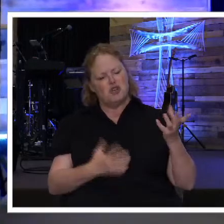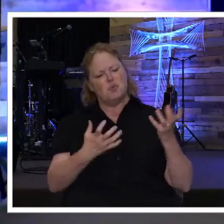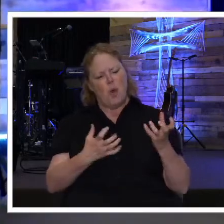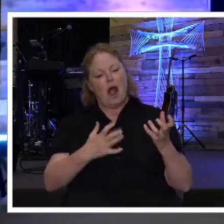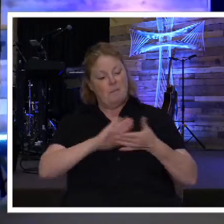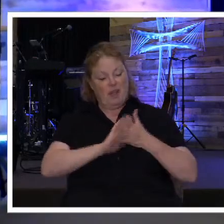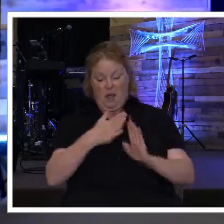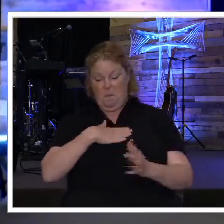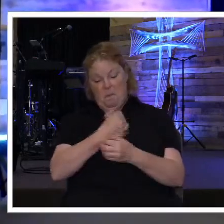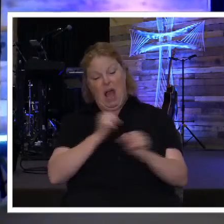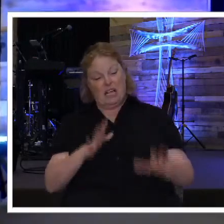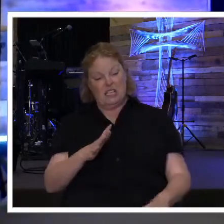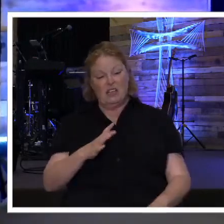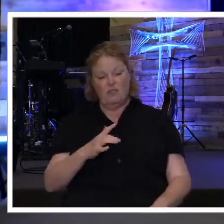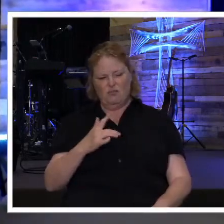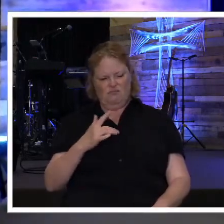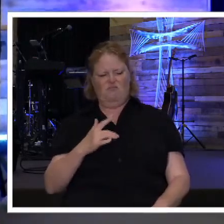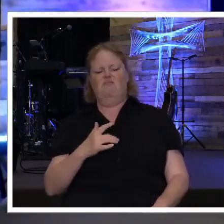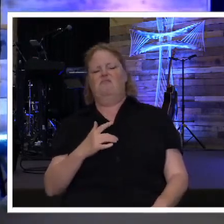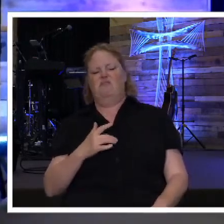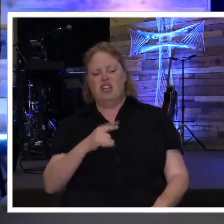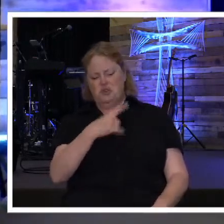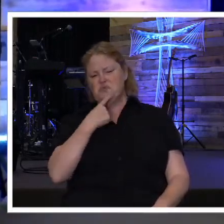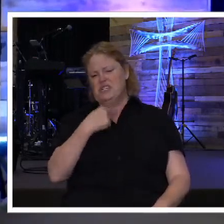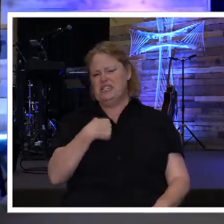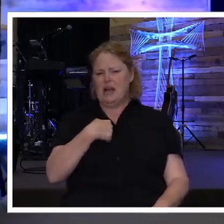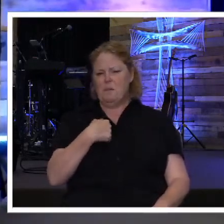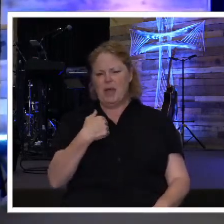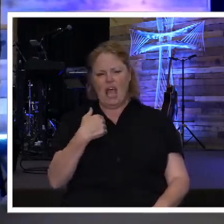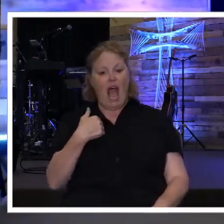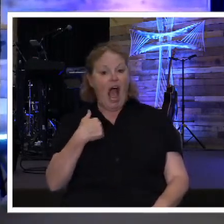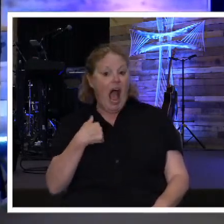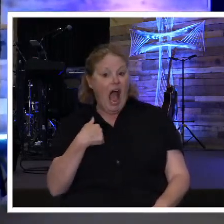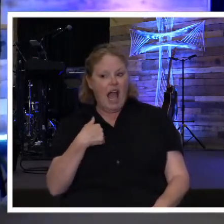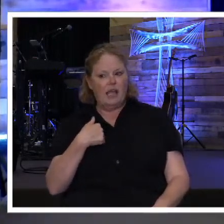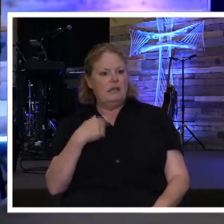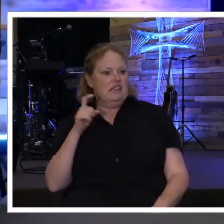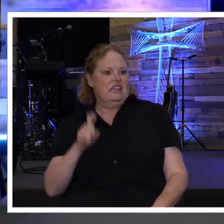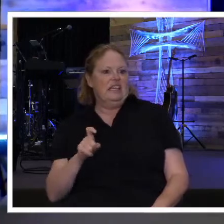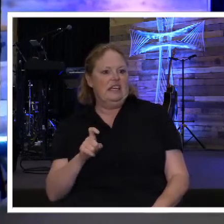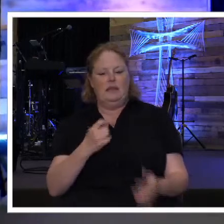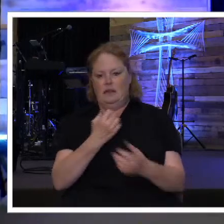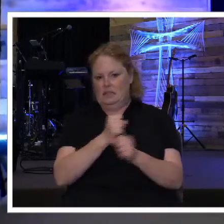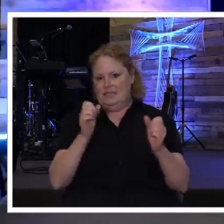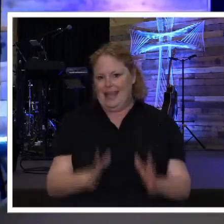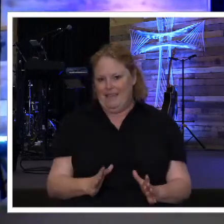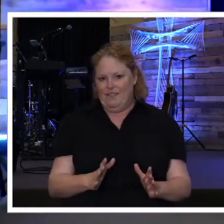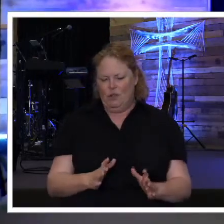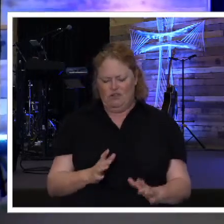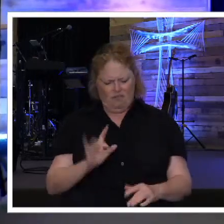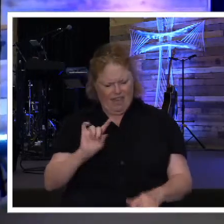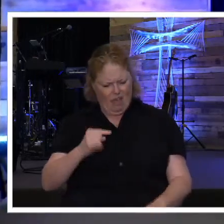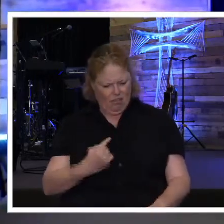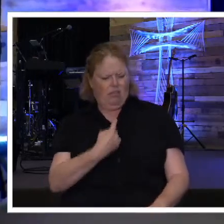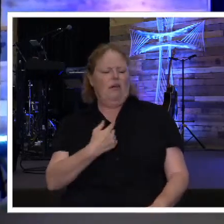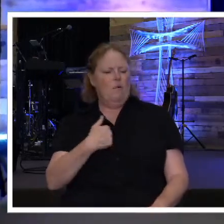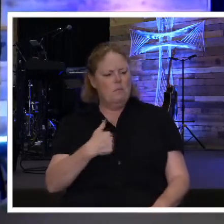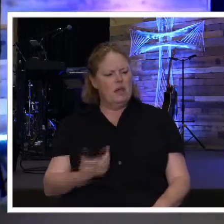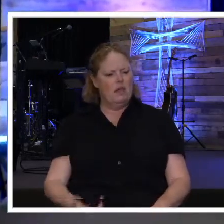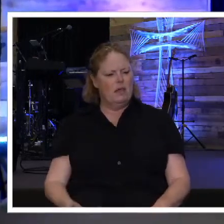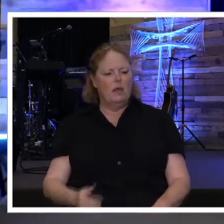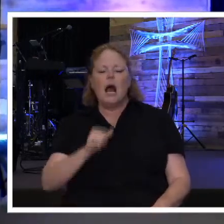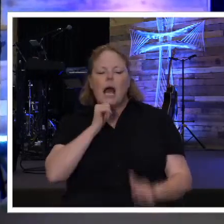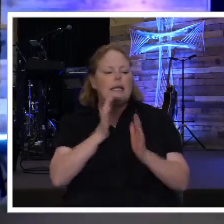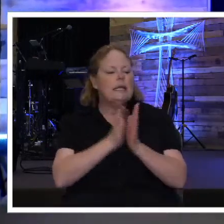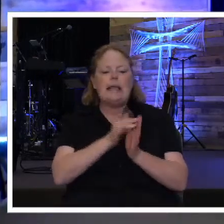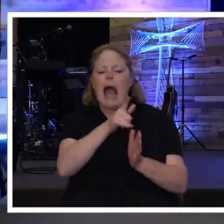be my Savior, when you tell me that I somehow need a Savior. I didn't